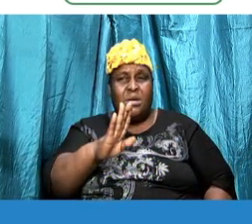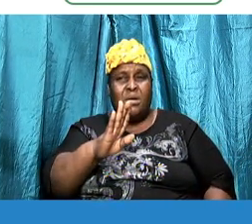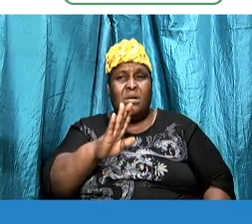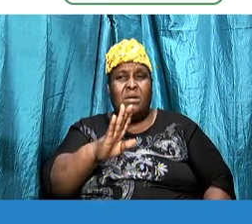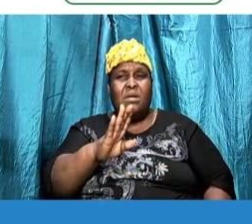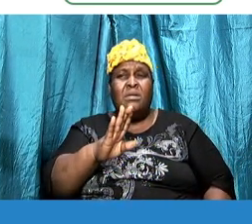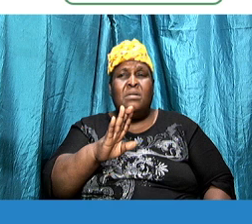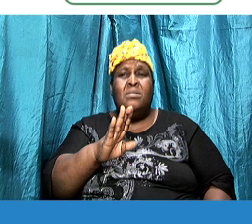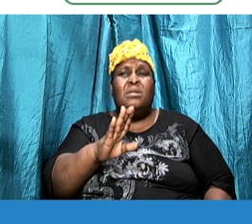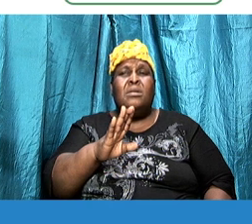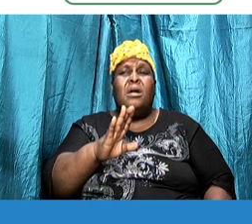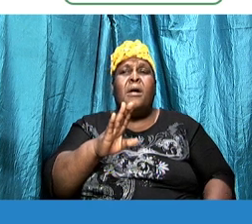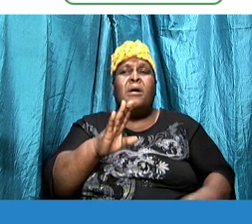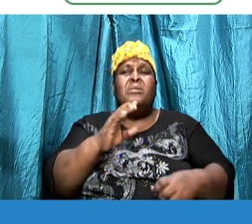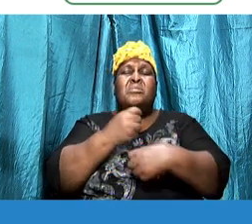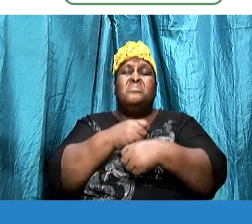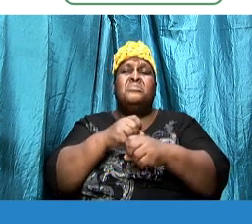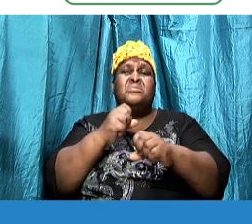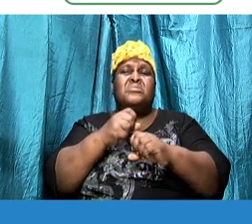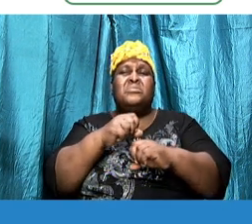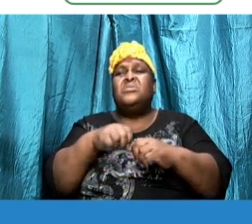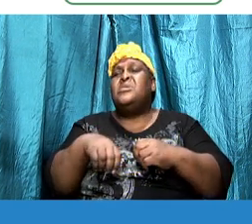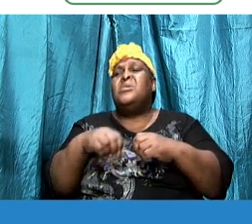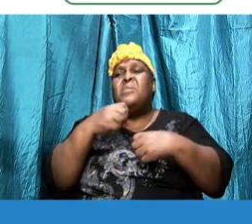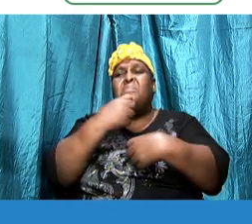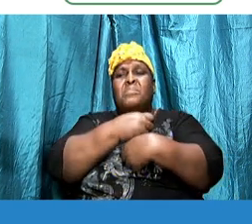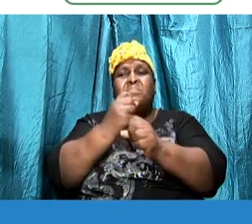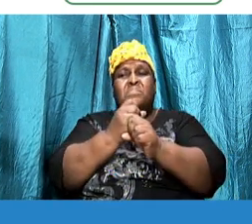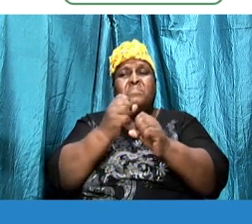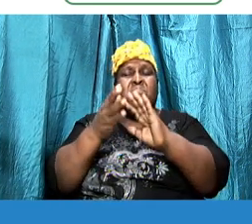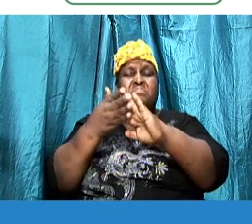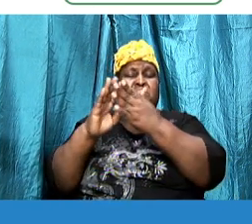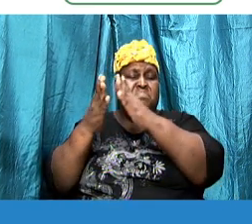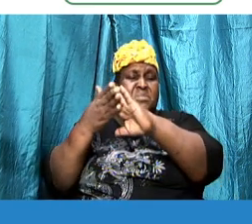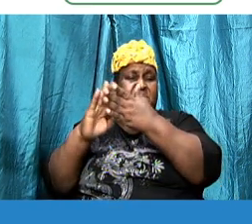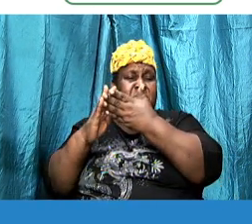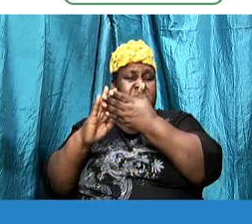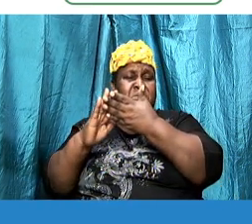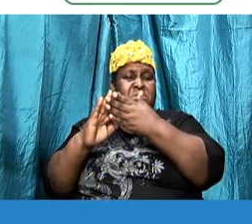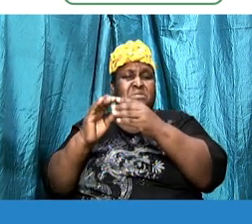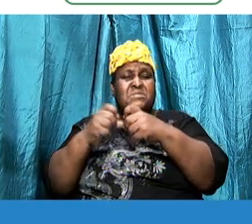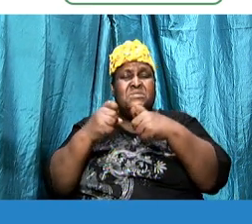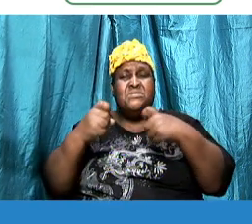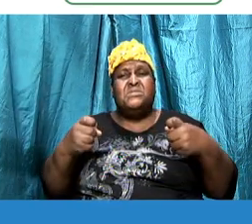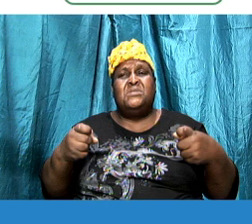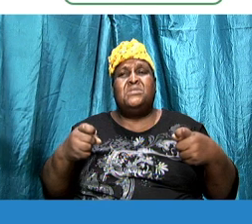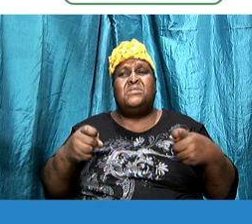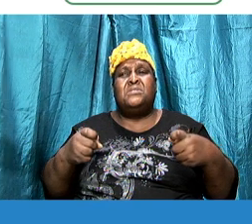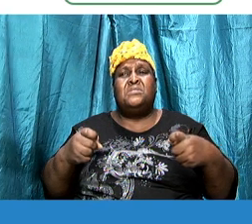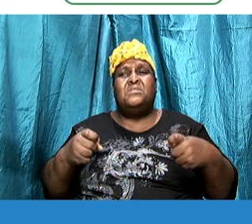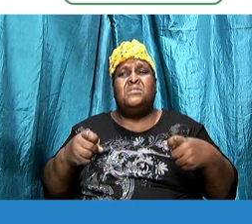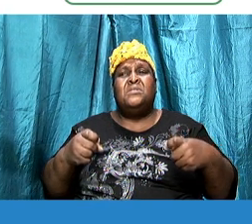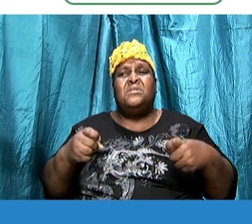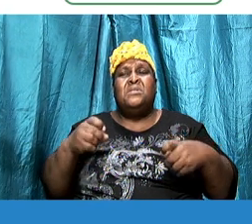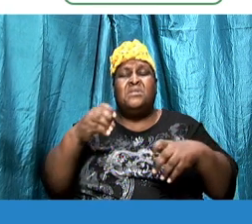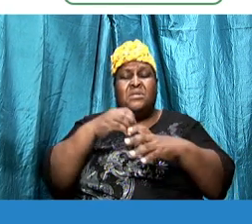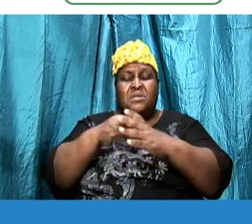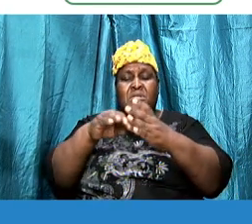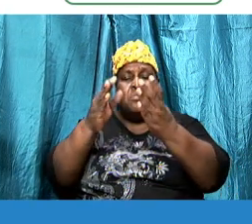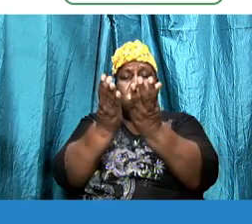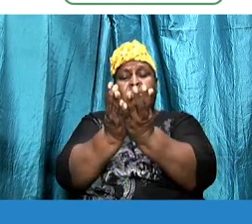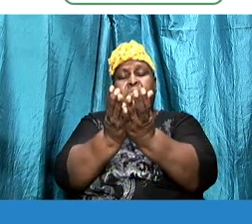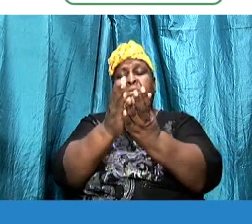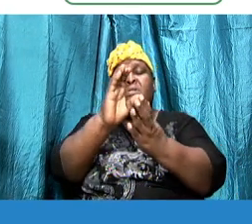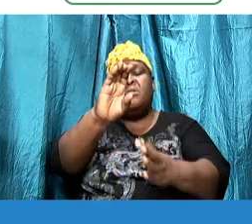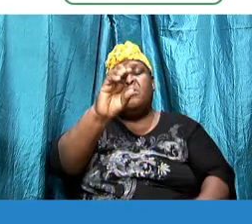corrupt, as it were, the entire city. In terms of the book of Corinthians now, the book